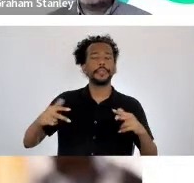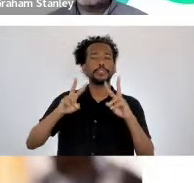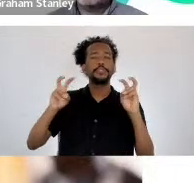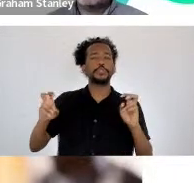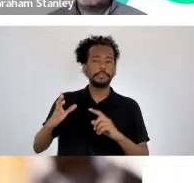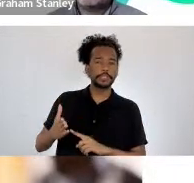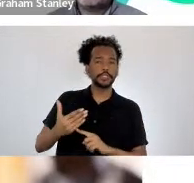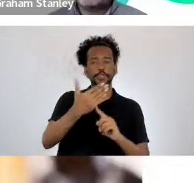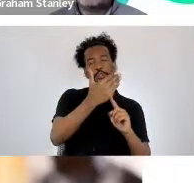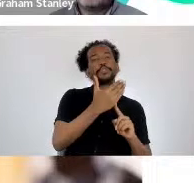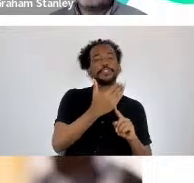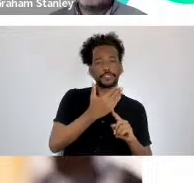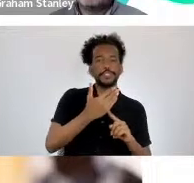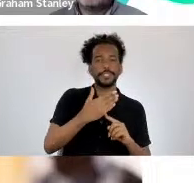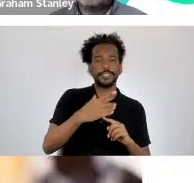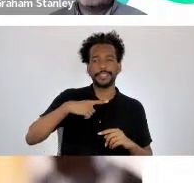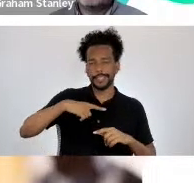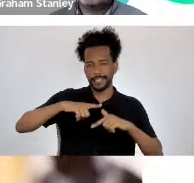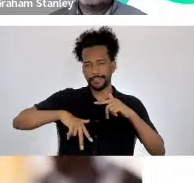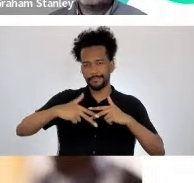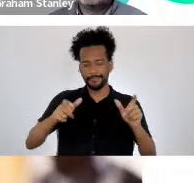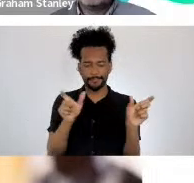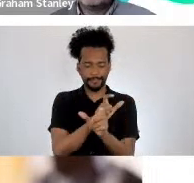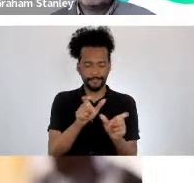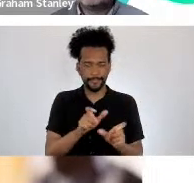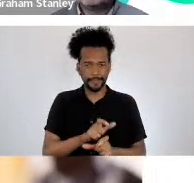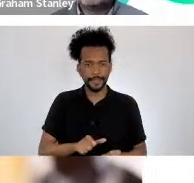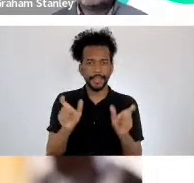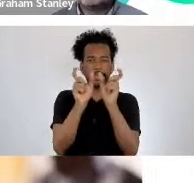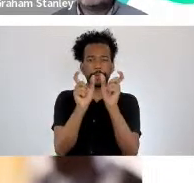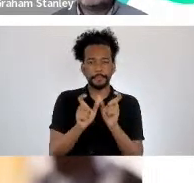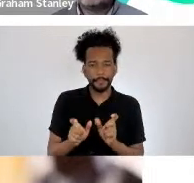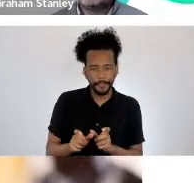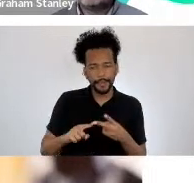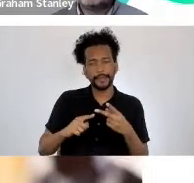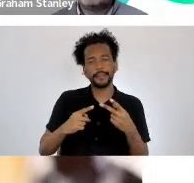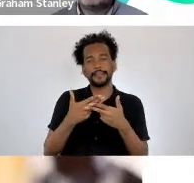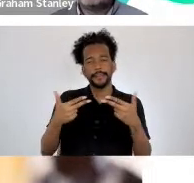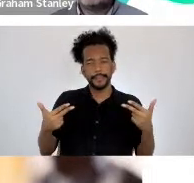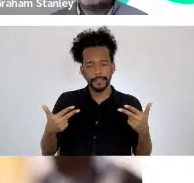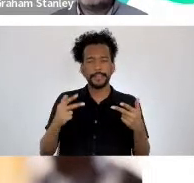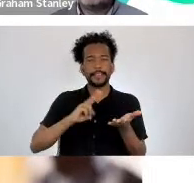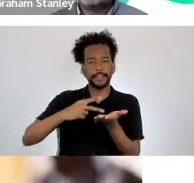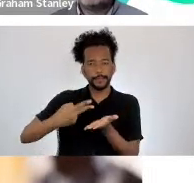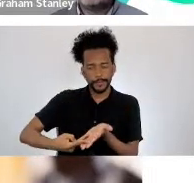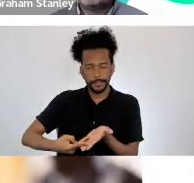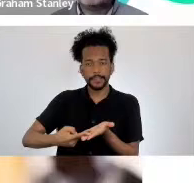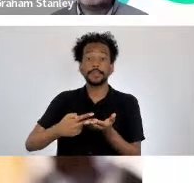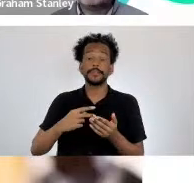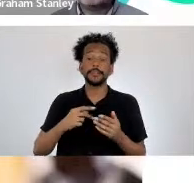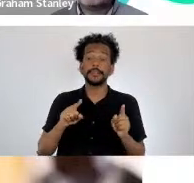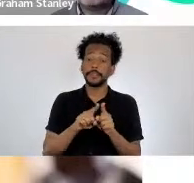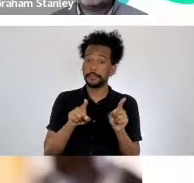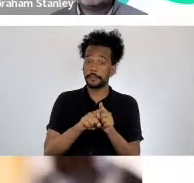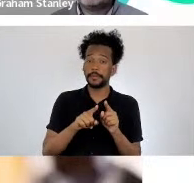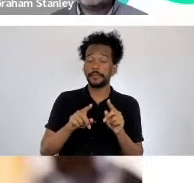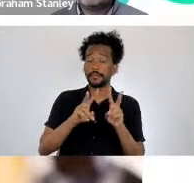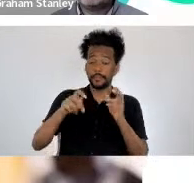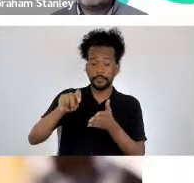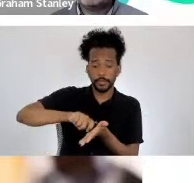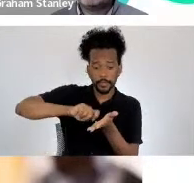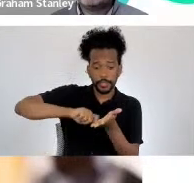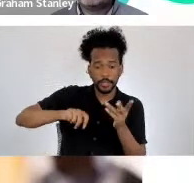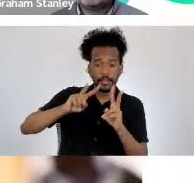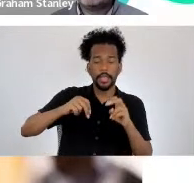including writing assistants, and translation tools. AI use in writing mainly related to the improvement of vocabulary learning and grammar. So